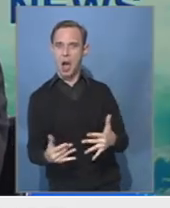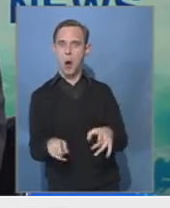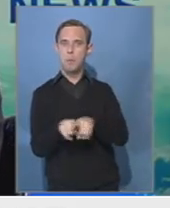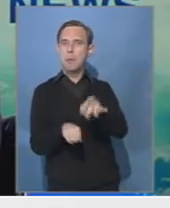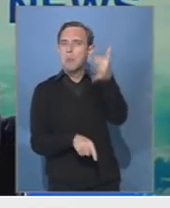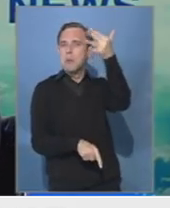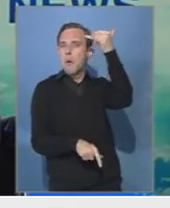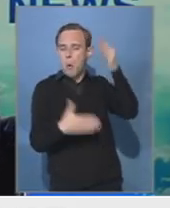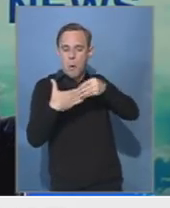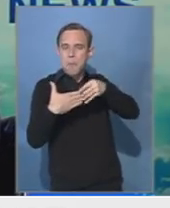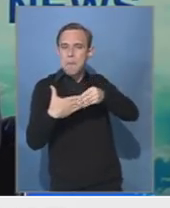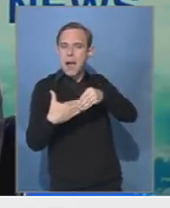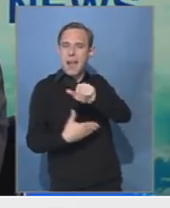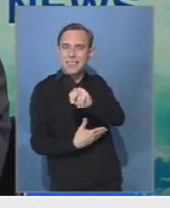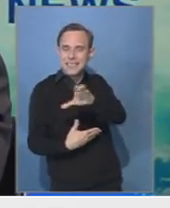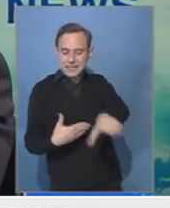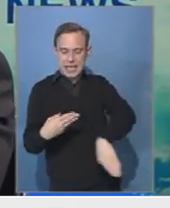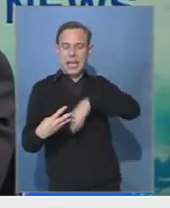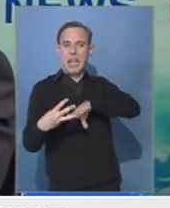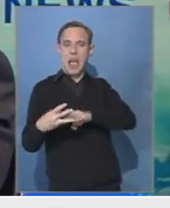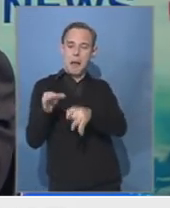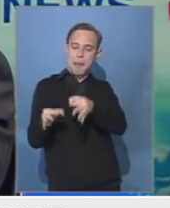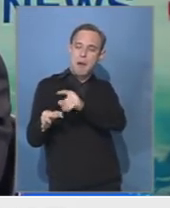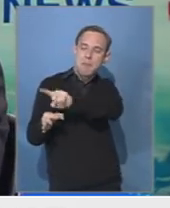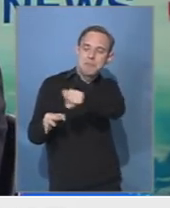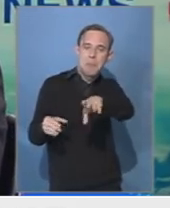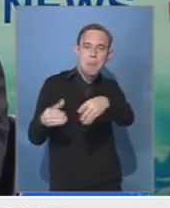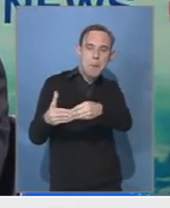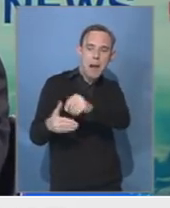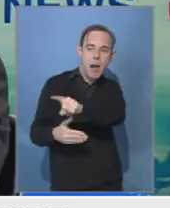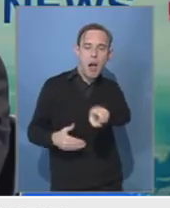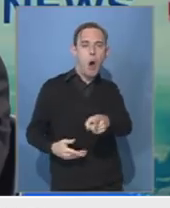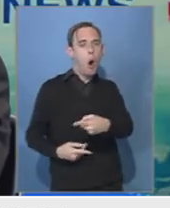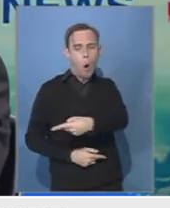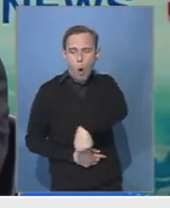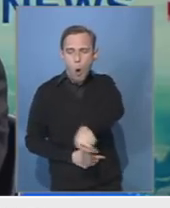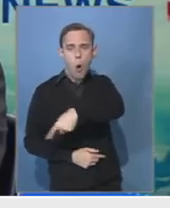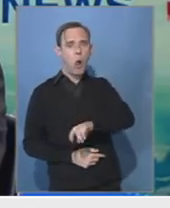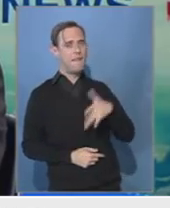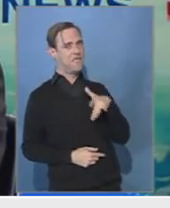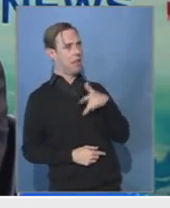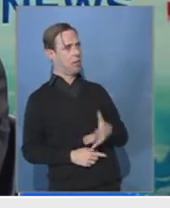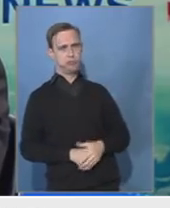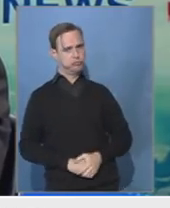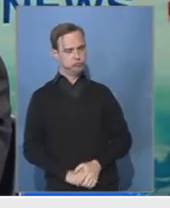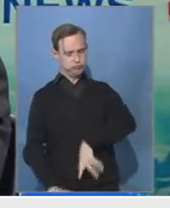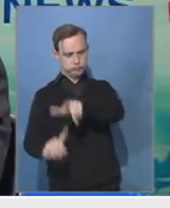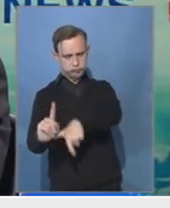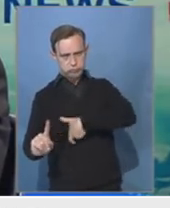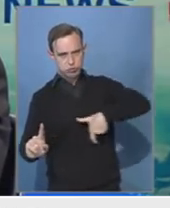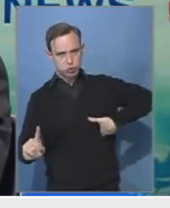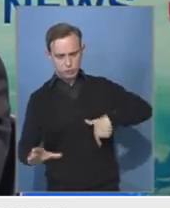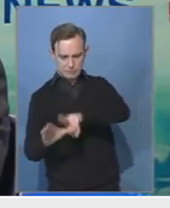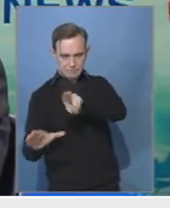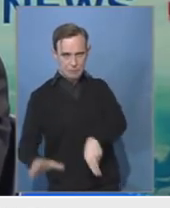vets, members of the party, all suggesting that it should go one way. Can they